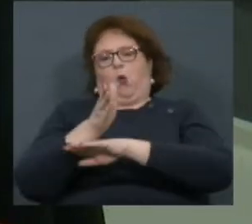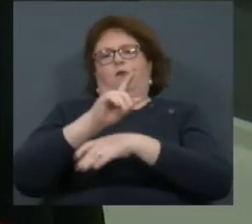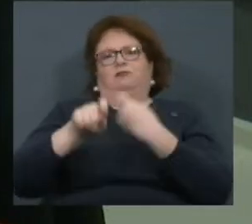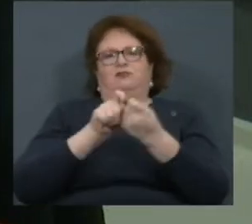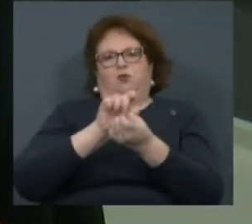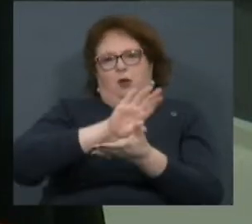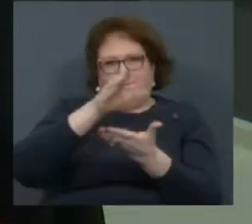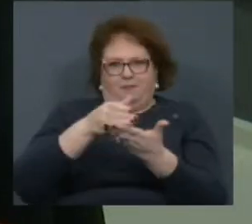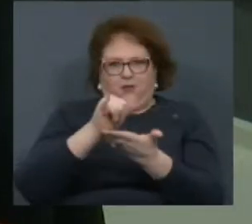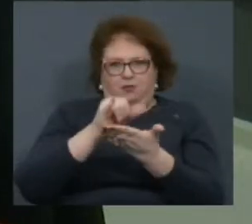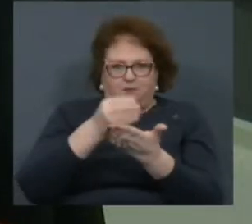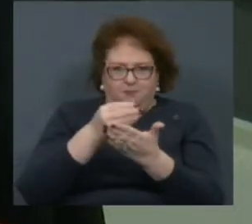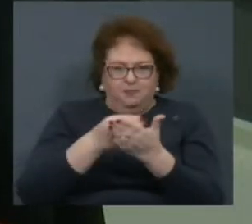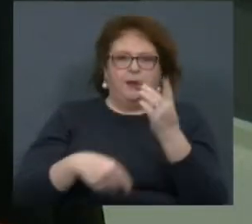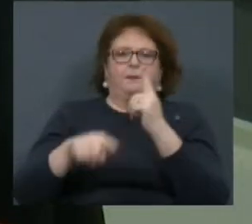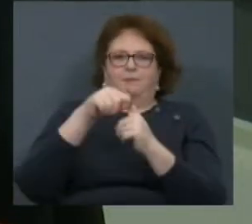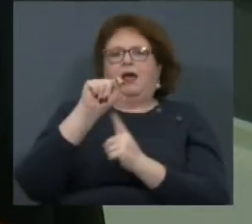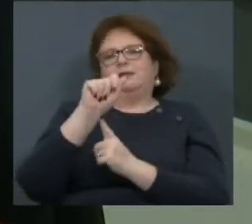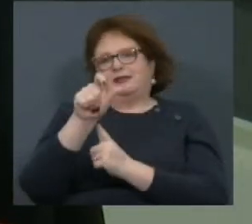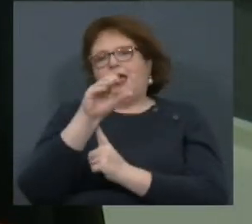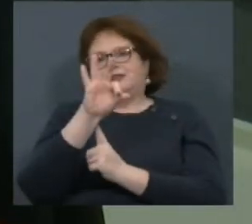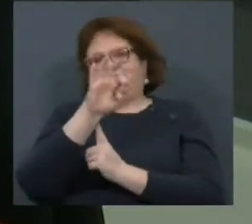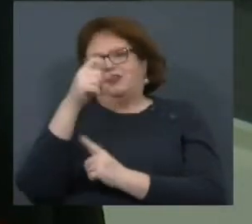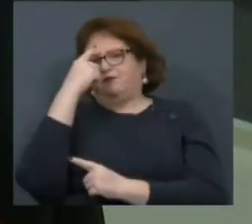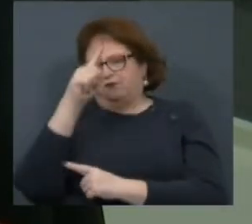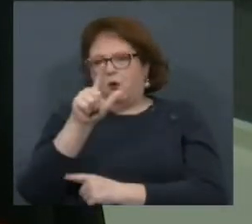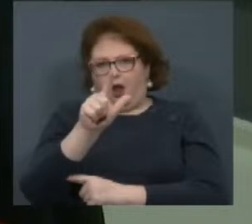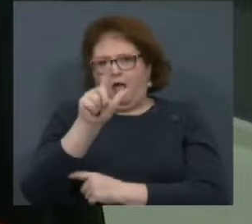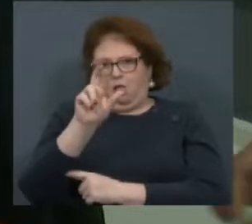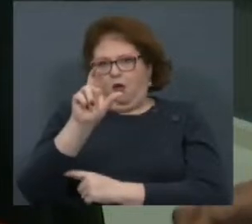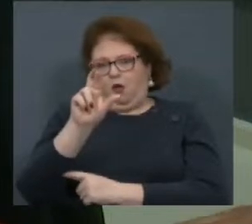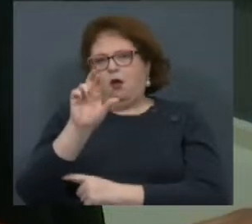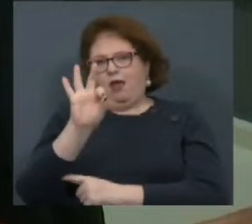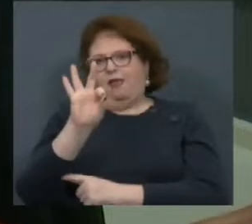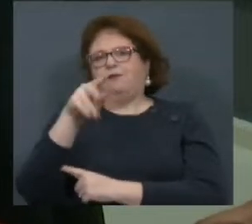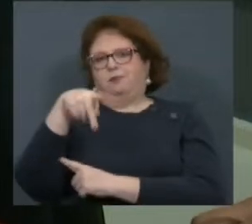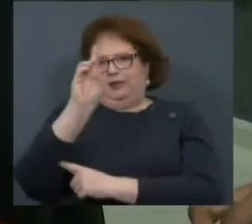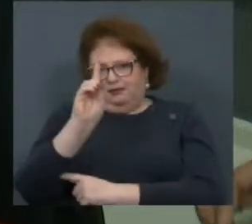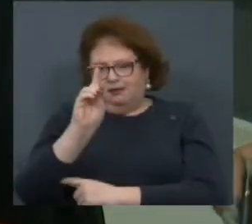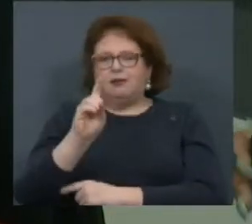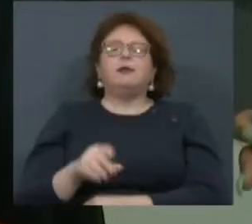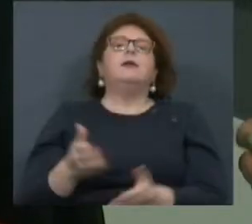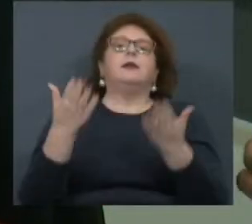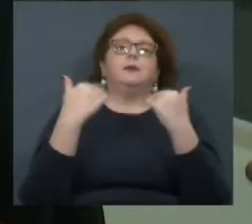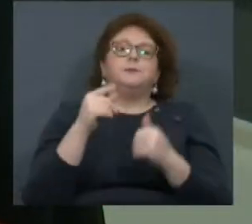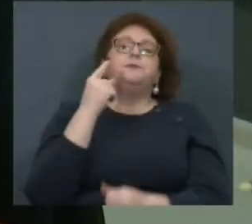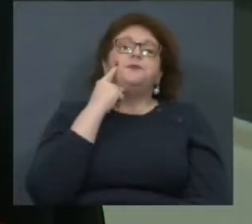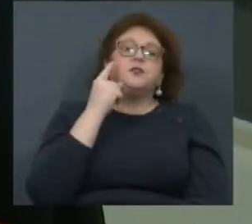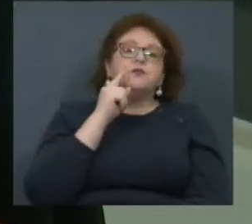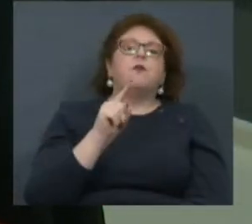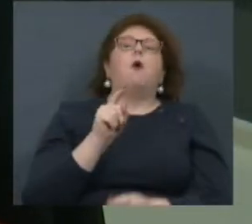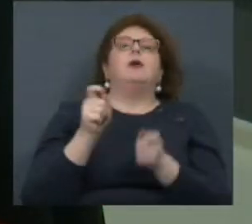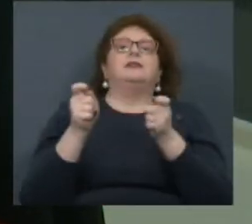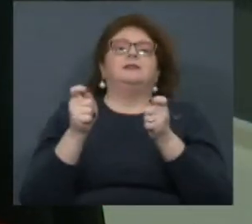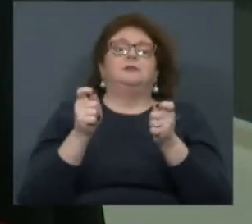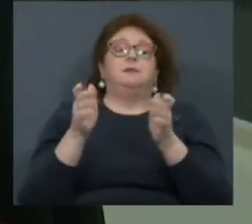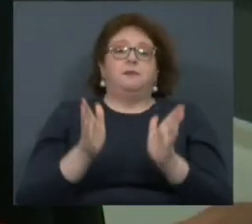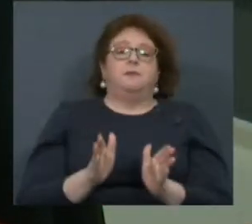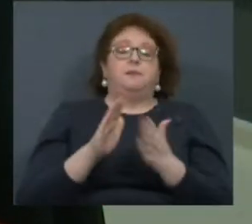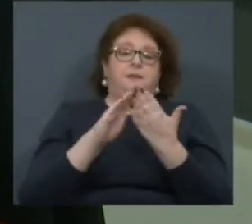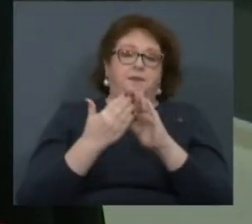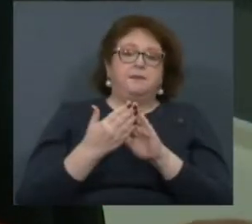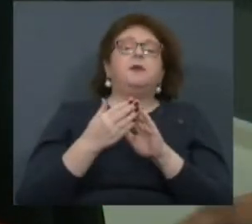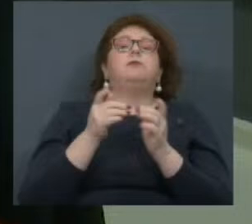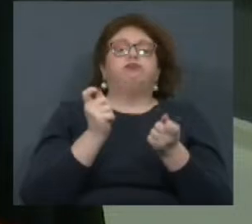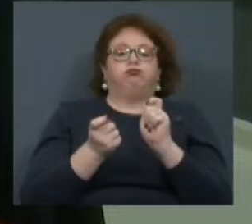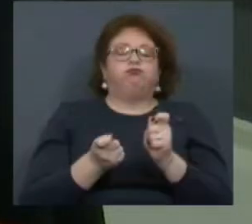$50,671.39 plus applicable taxes and fees for the Little Rock Fire Department and for other purposes. A resolution to authorize the city manager to approve change orders